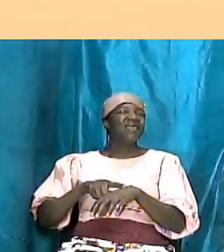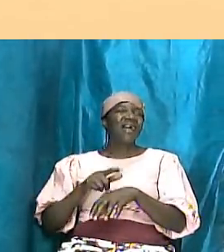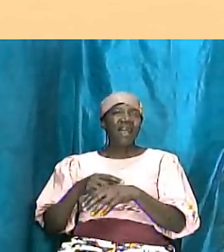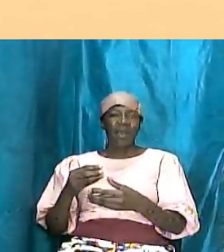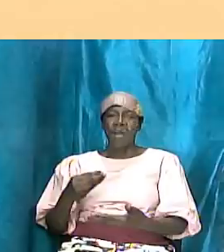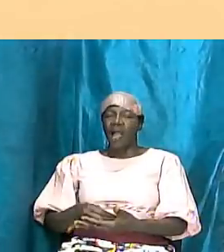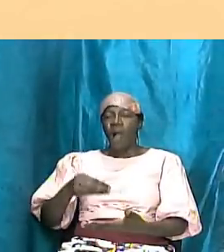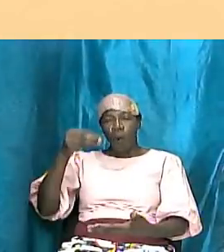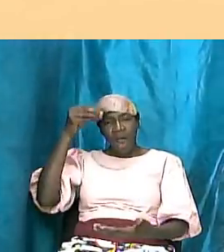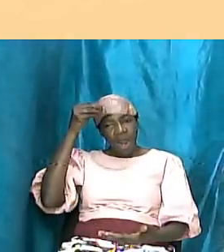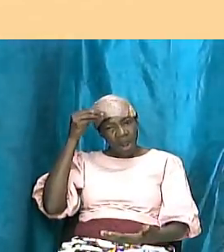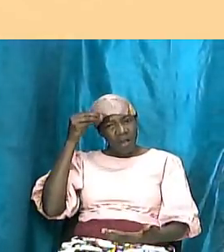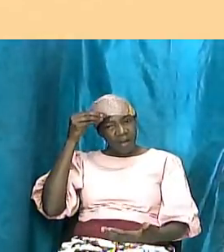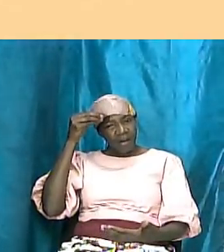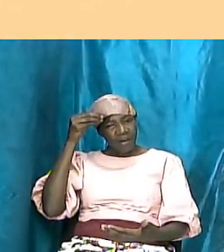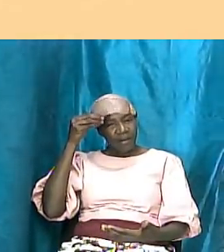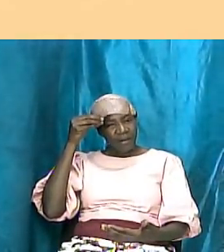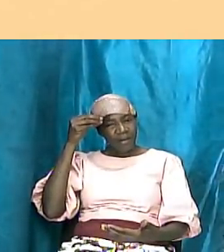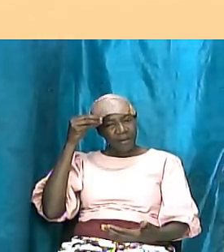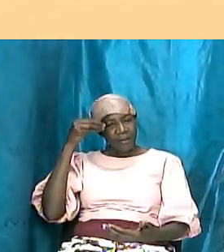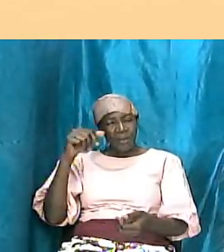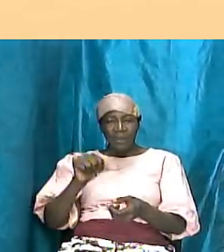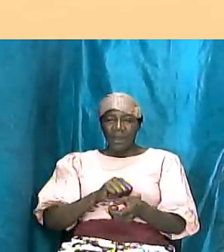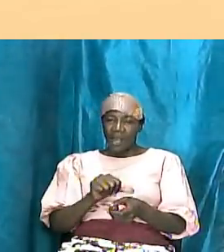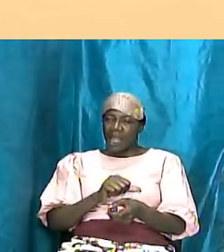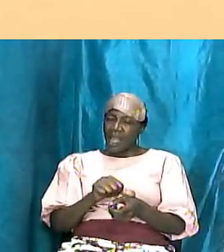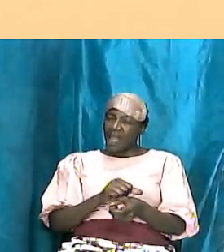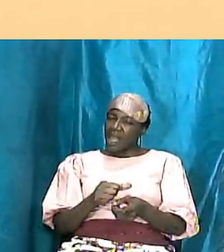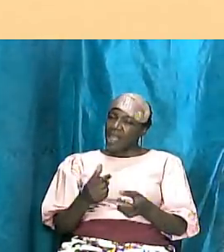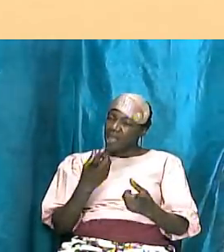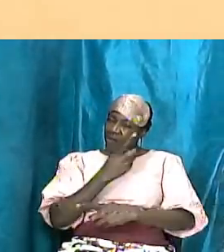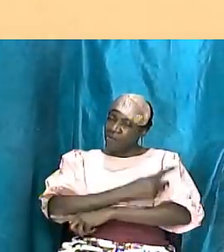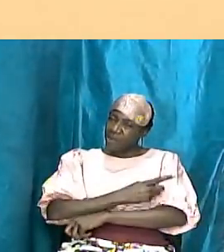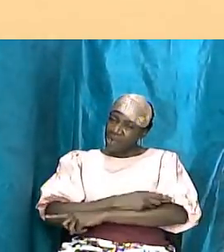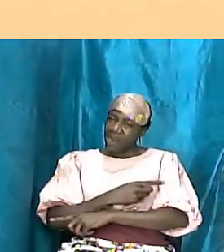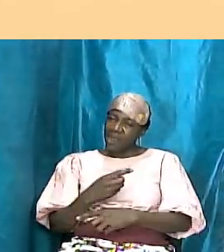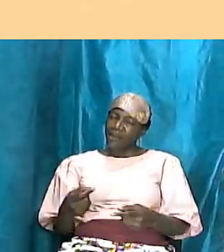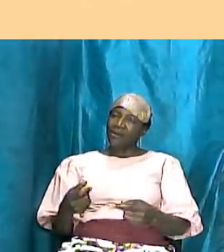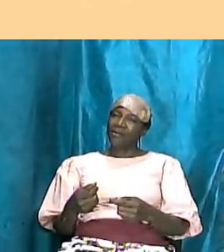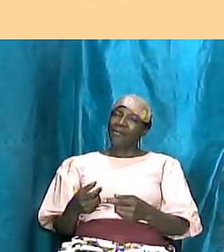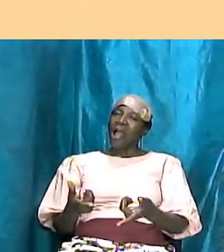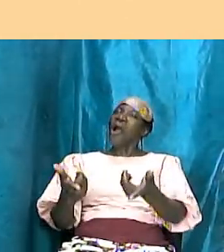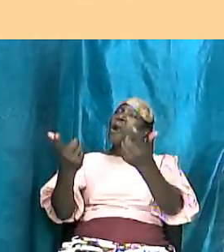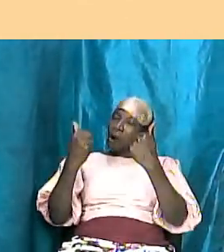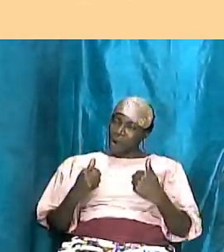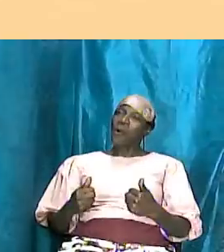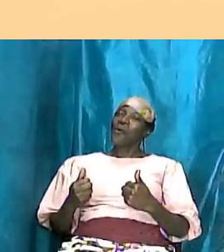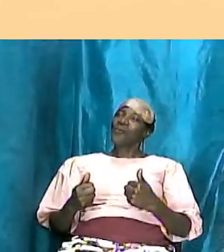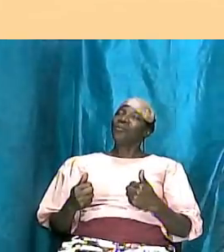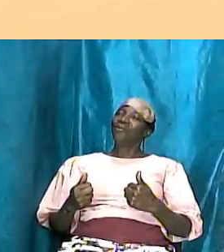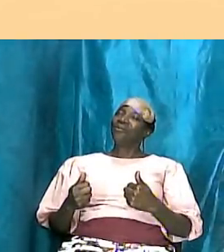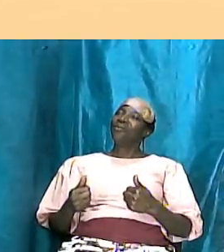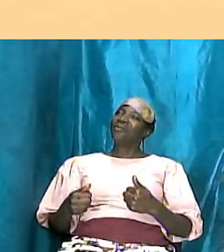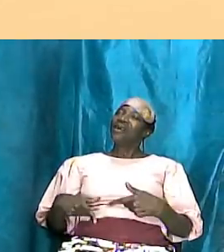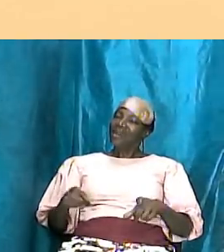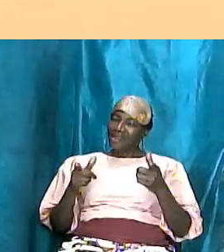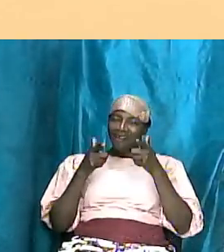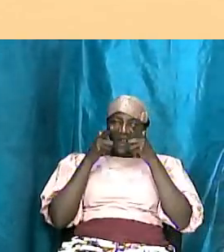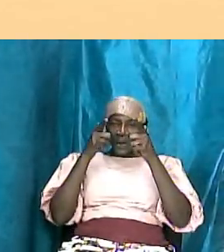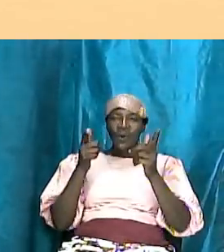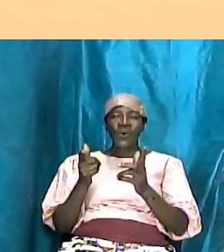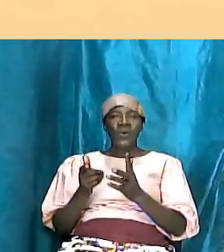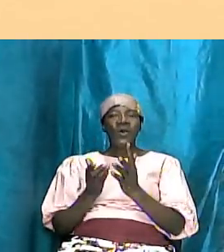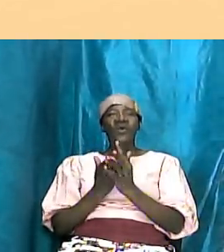day, and we see new things, but they have never seen it like this. But come with me and let us look